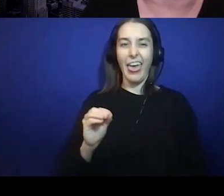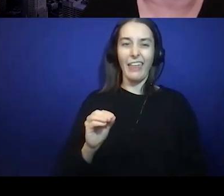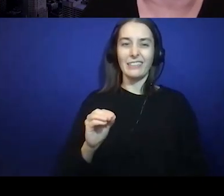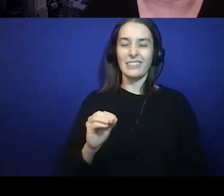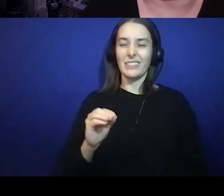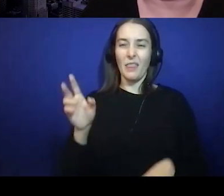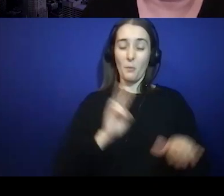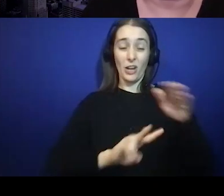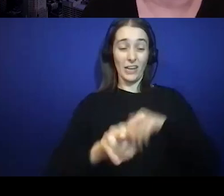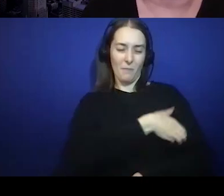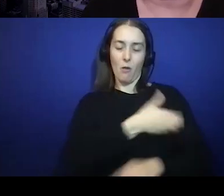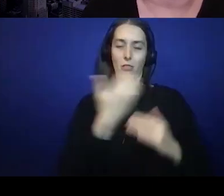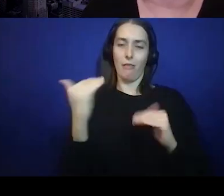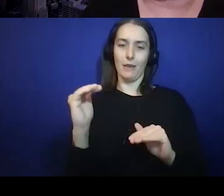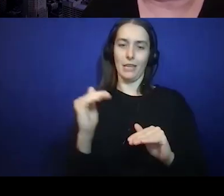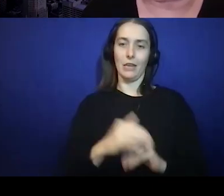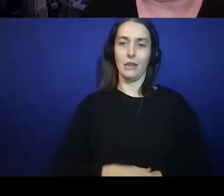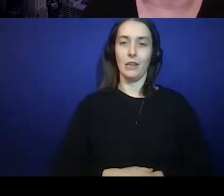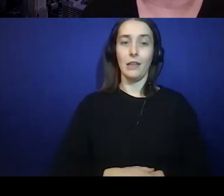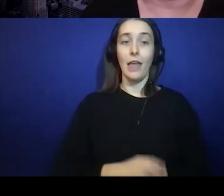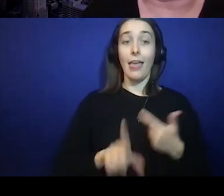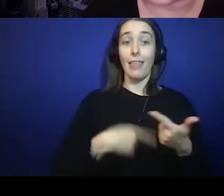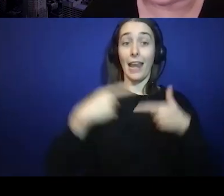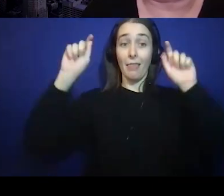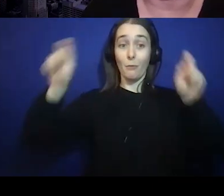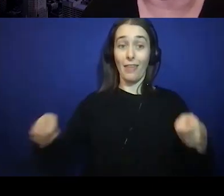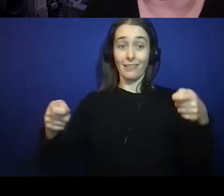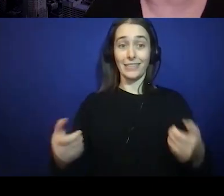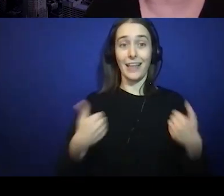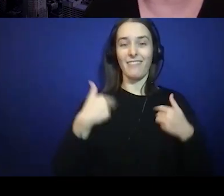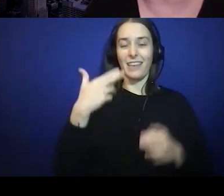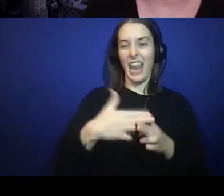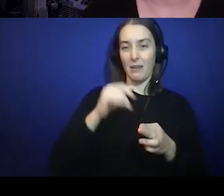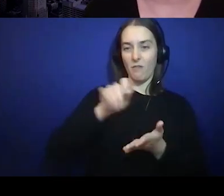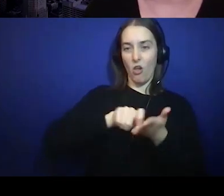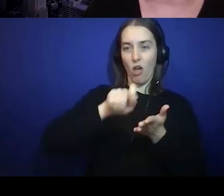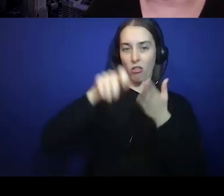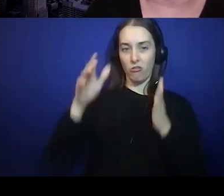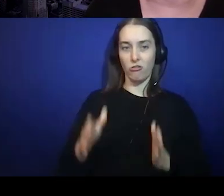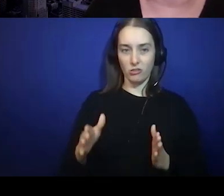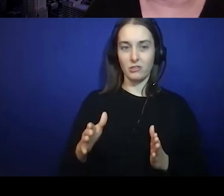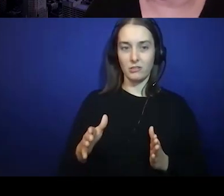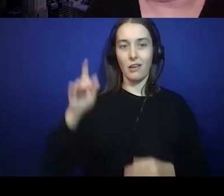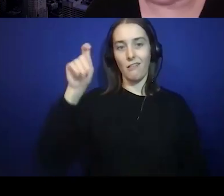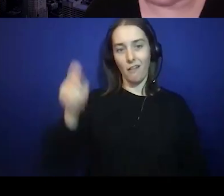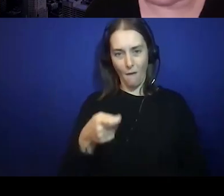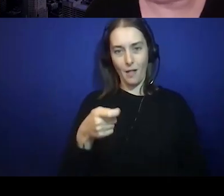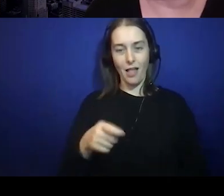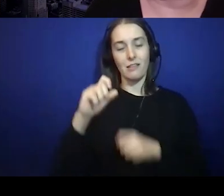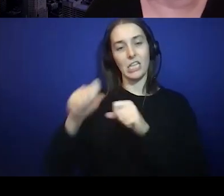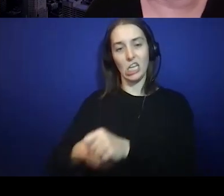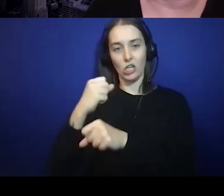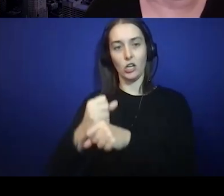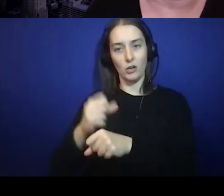limited predictive power. Then in parentheses, it has the names of the authors, a comma, and the